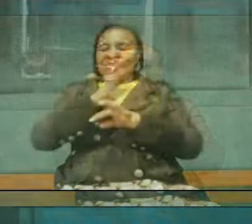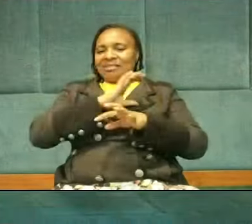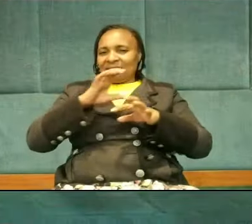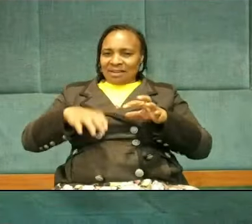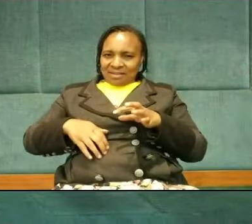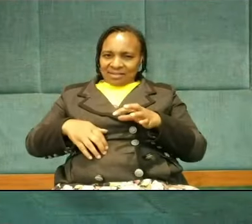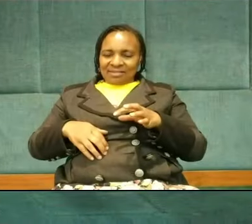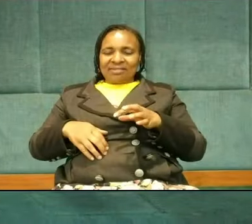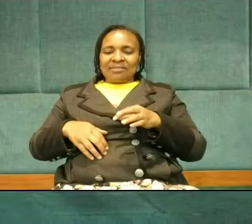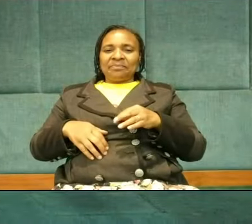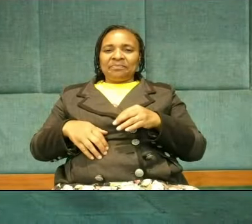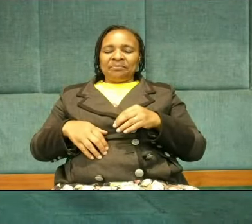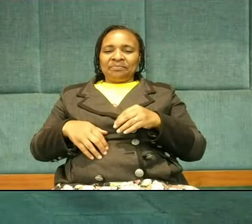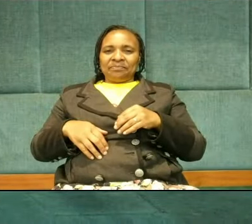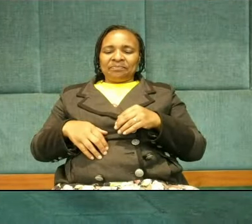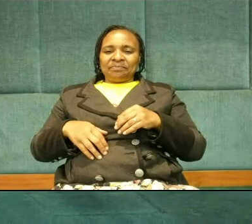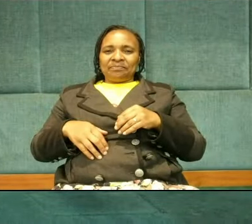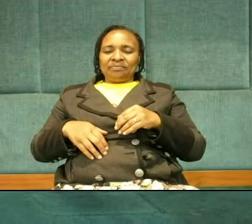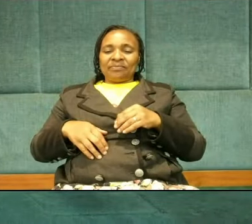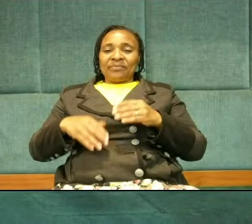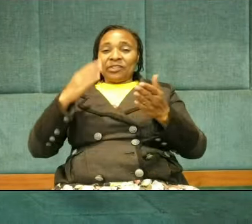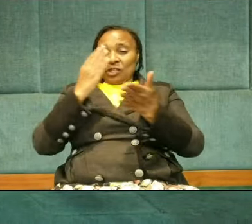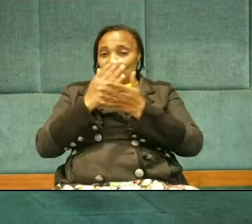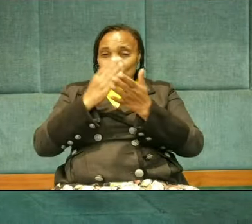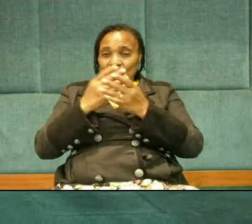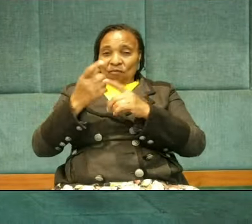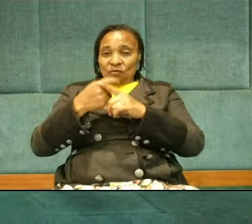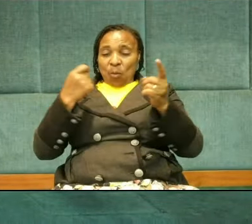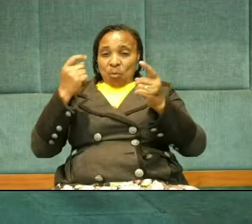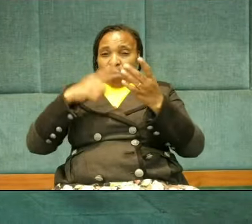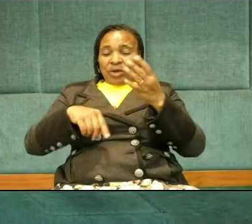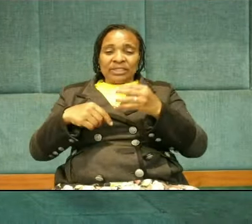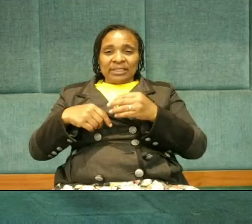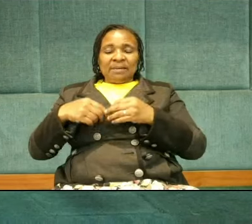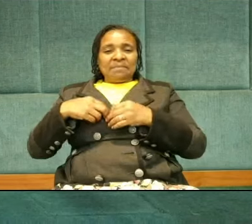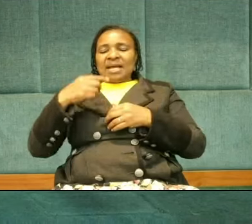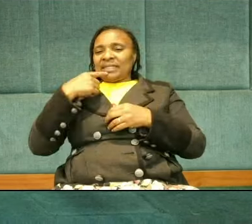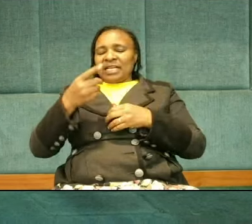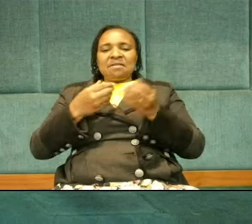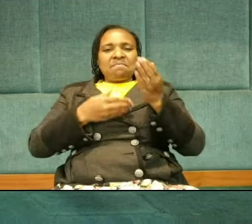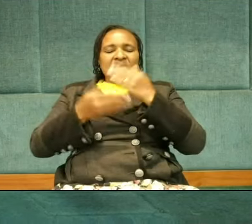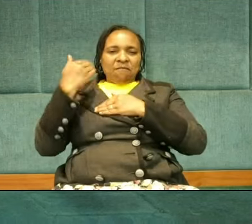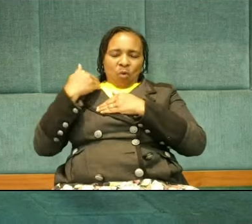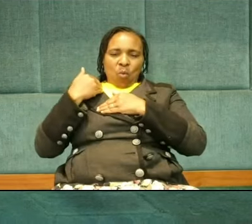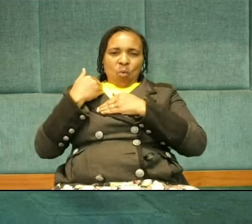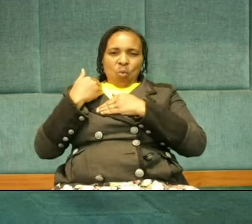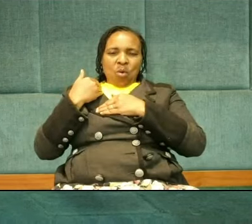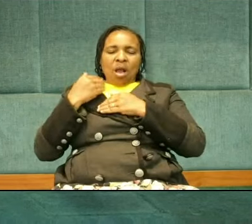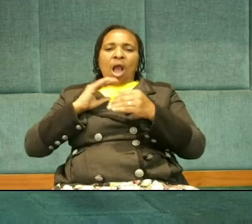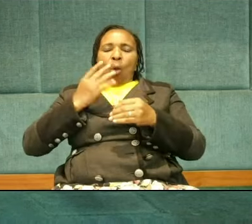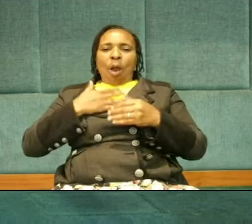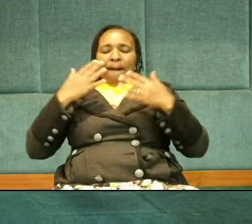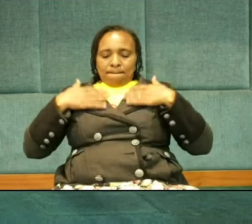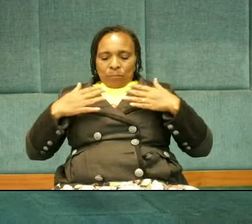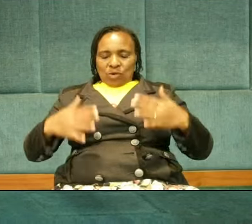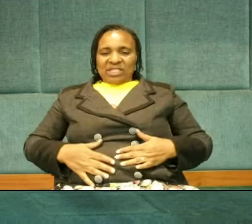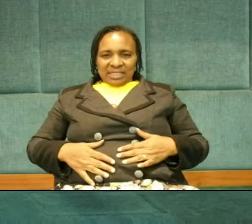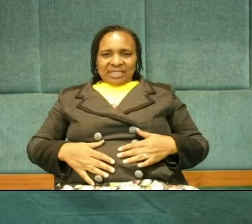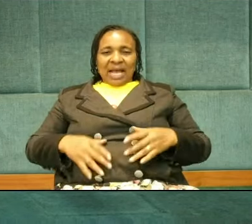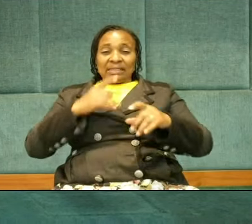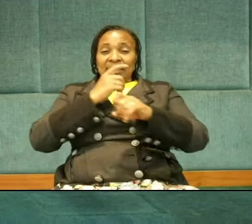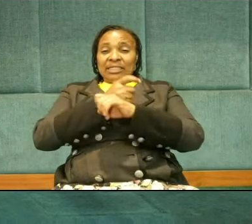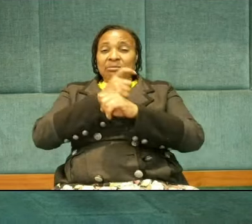Hey, Winston. Actually, from what I actually said before, that our bodies are the